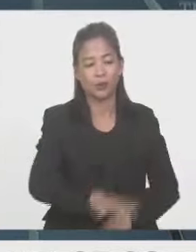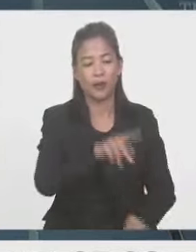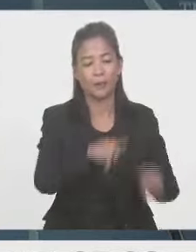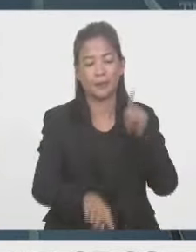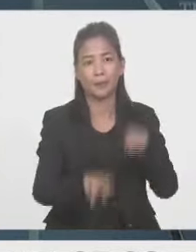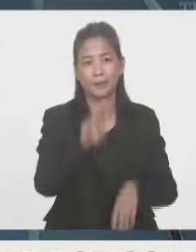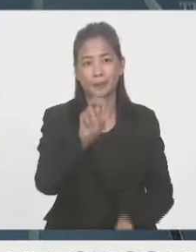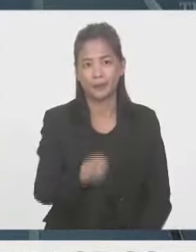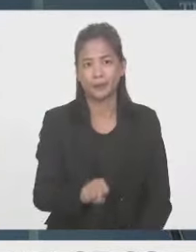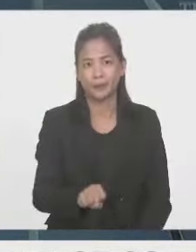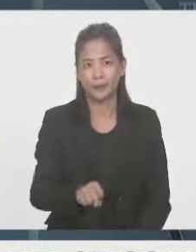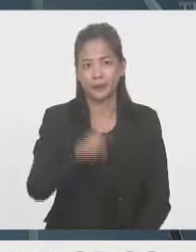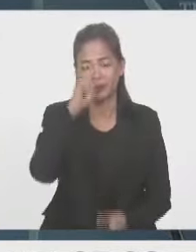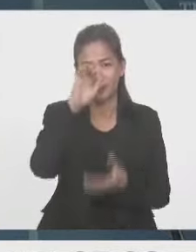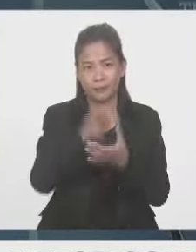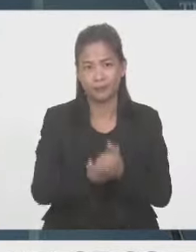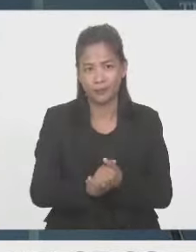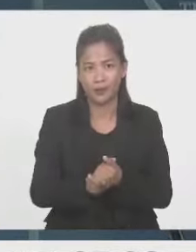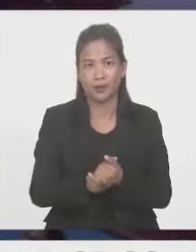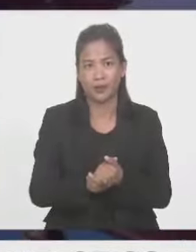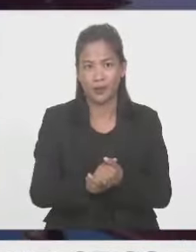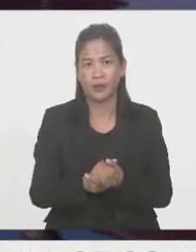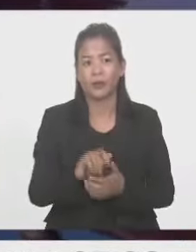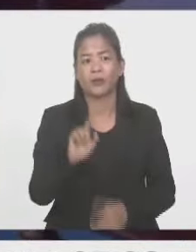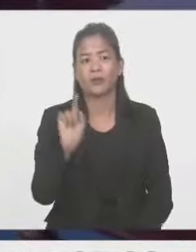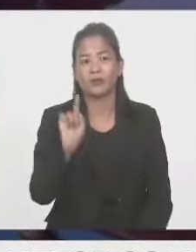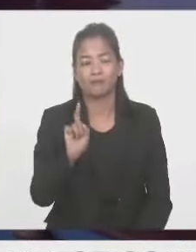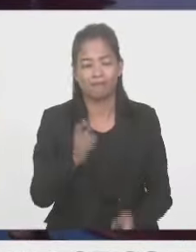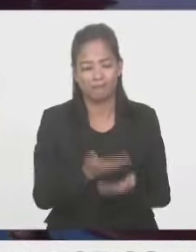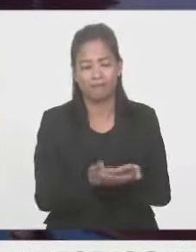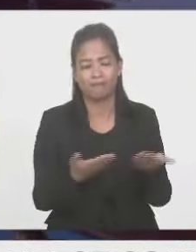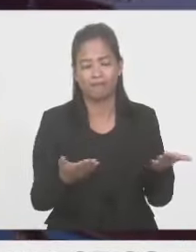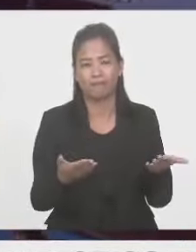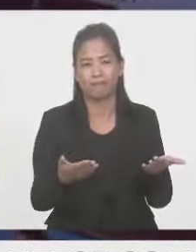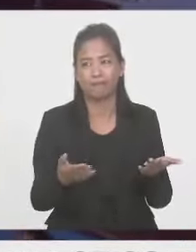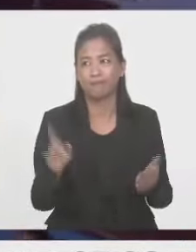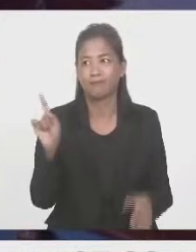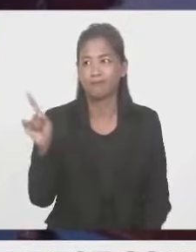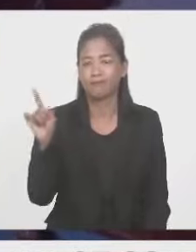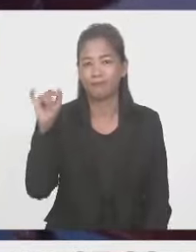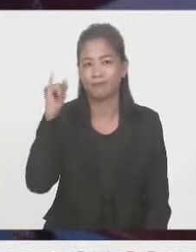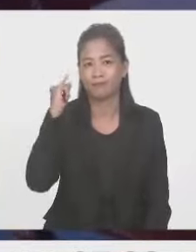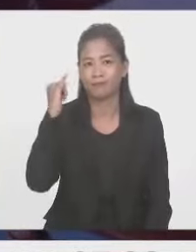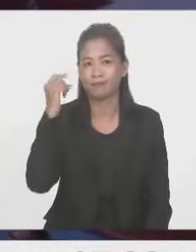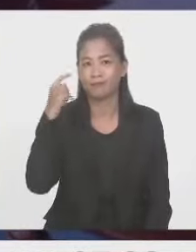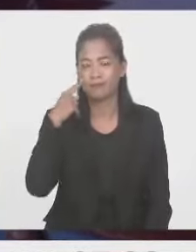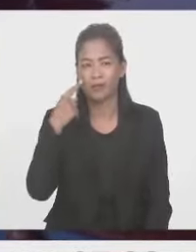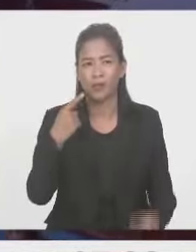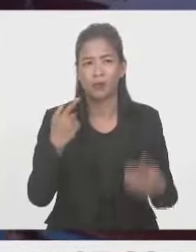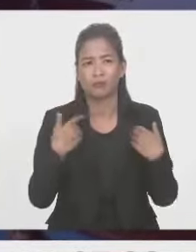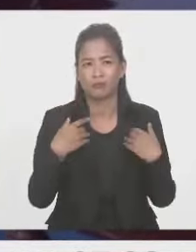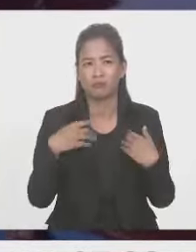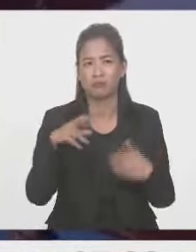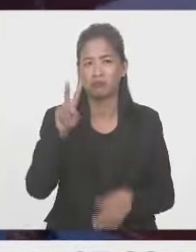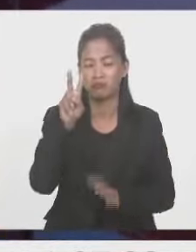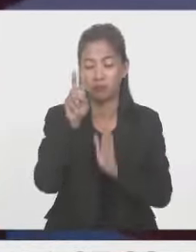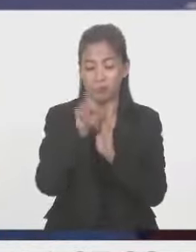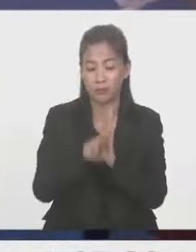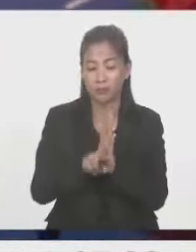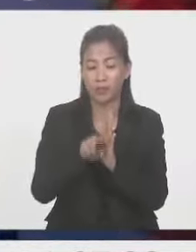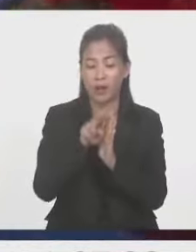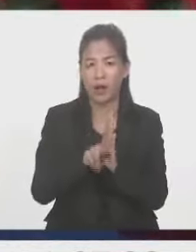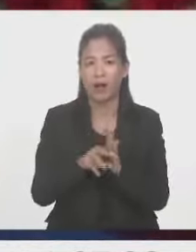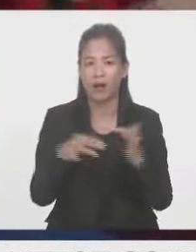is what he believes the American people deserve. Ayon kay Jean-Pierre, tumagal ang pulong ng halos dalawang oras.